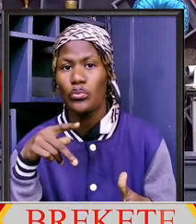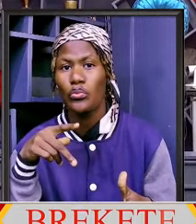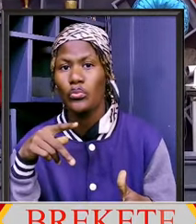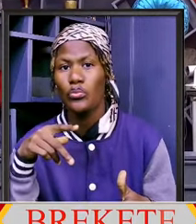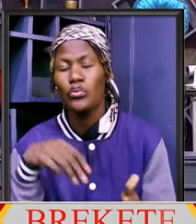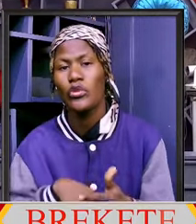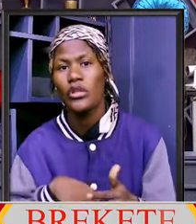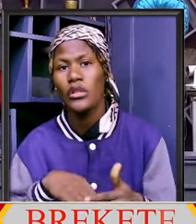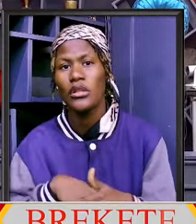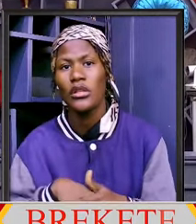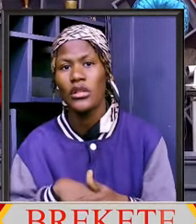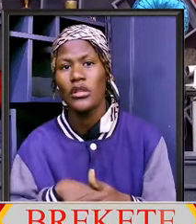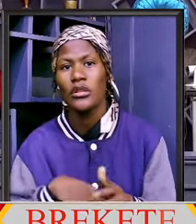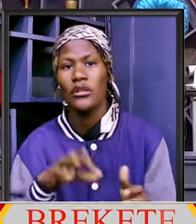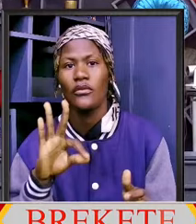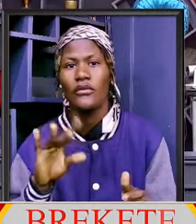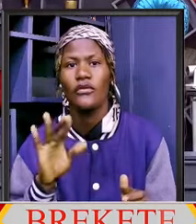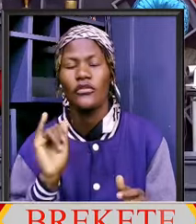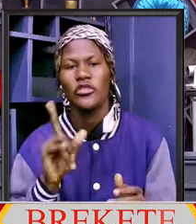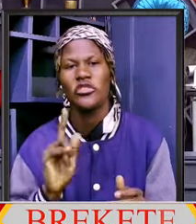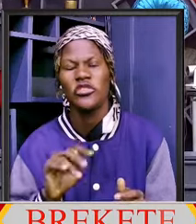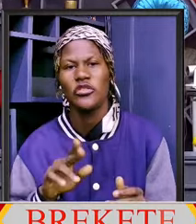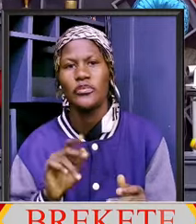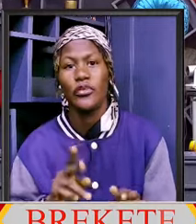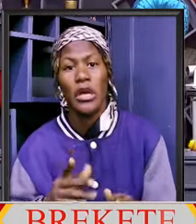they update to na.